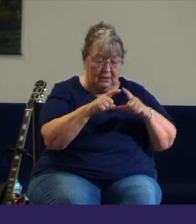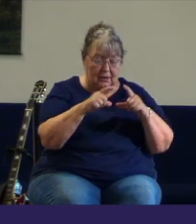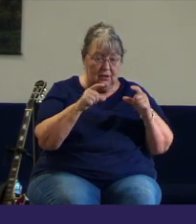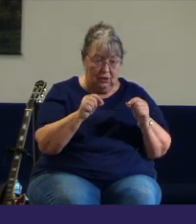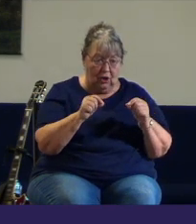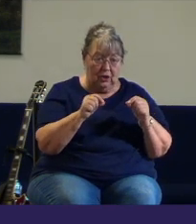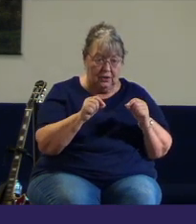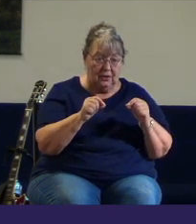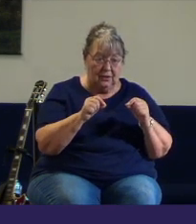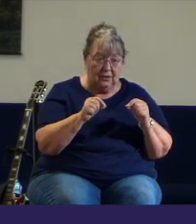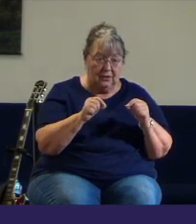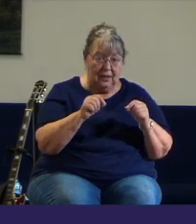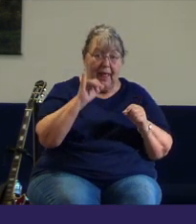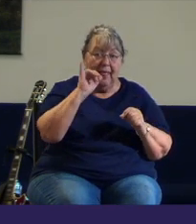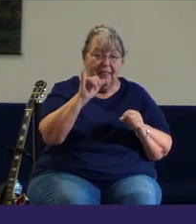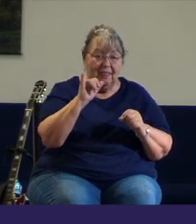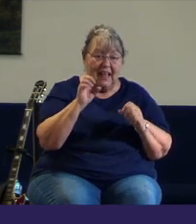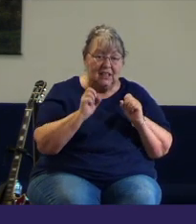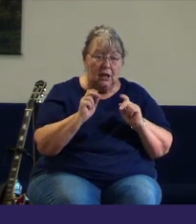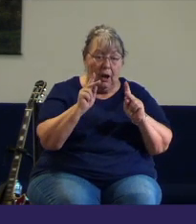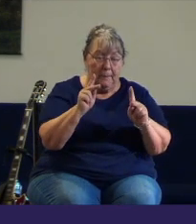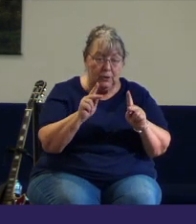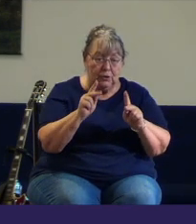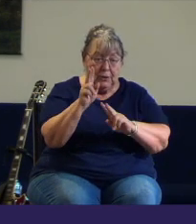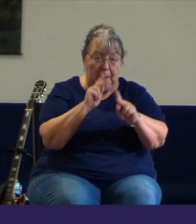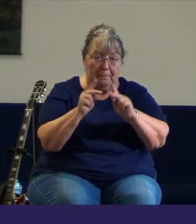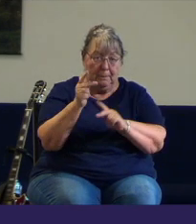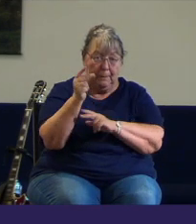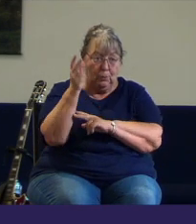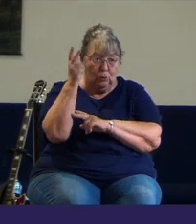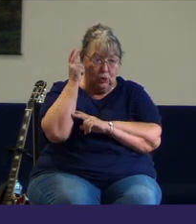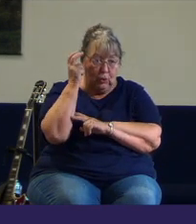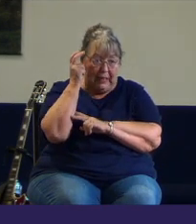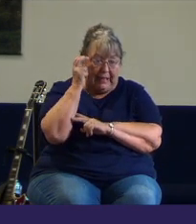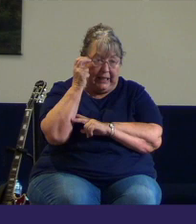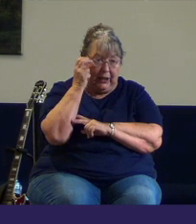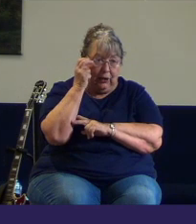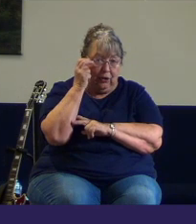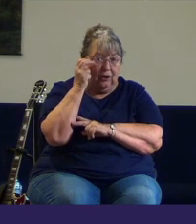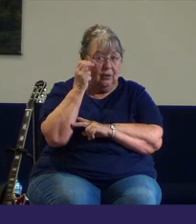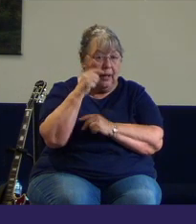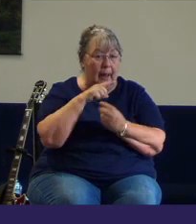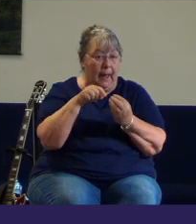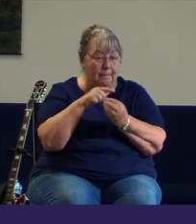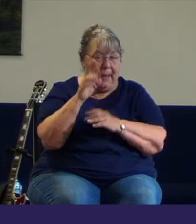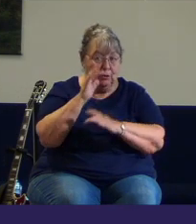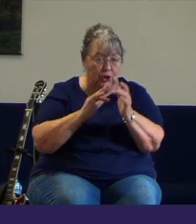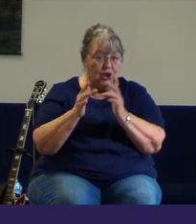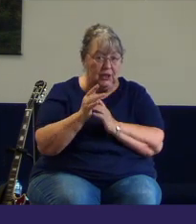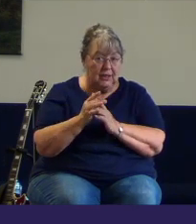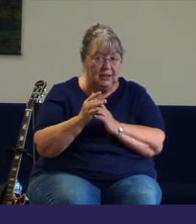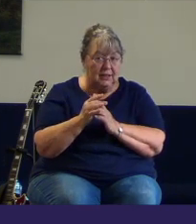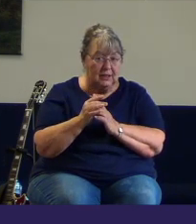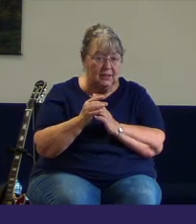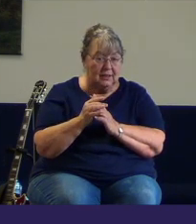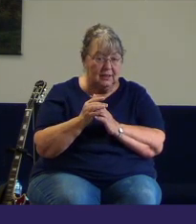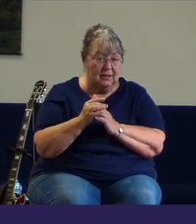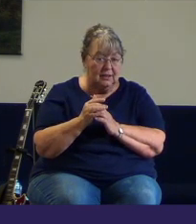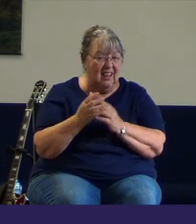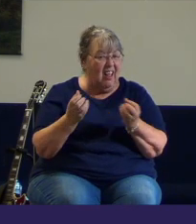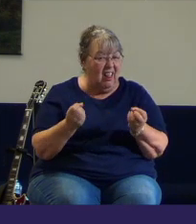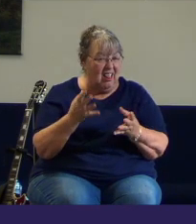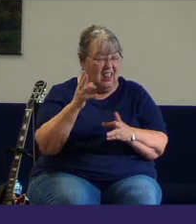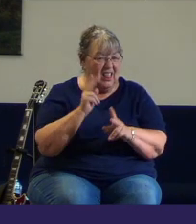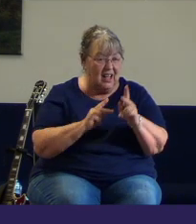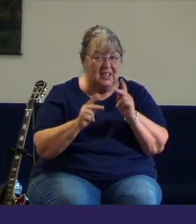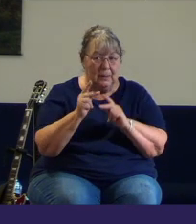they're opportunities for people to hear the message of Jesus. That you know that there's a high percentage of people who come to Christ because